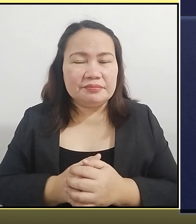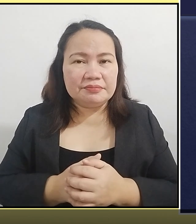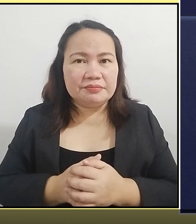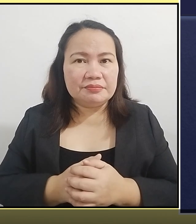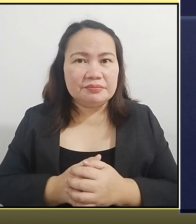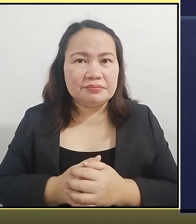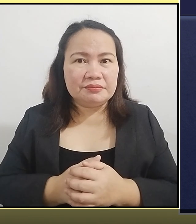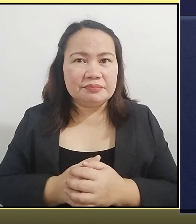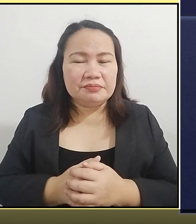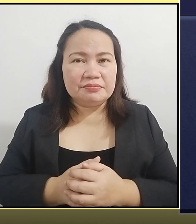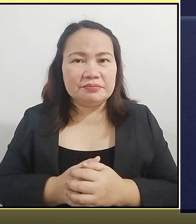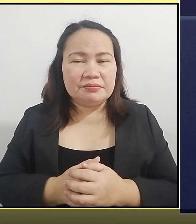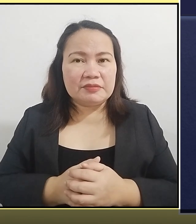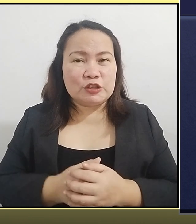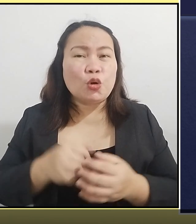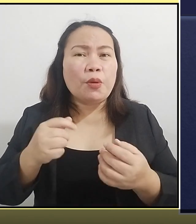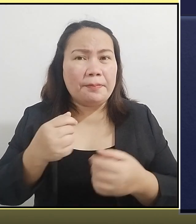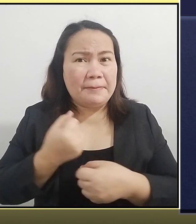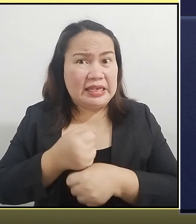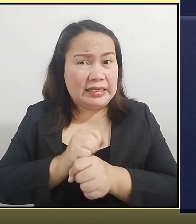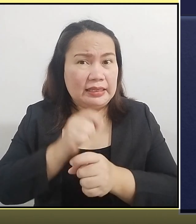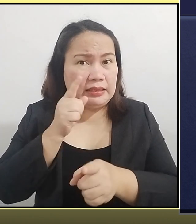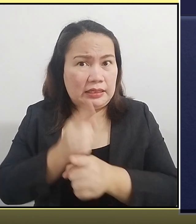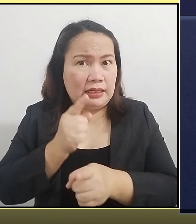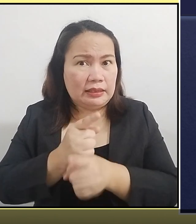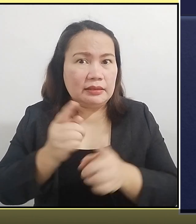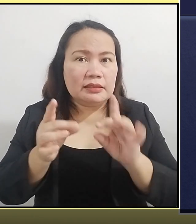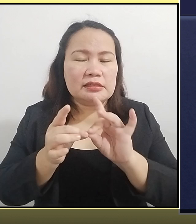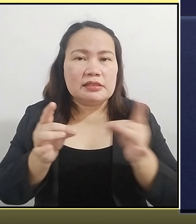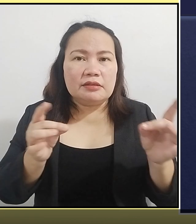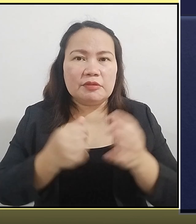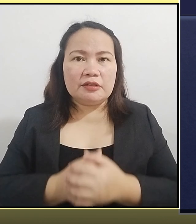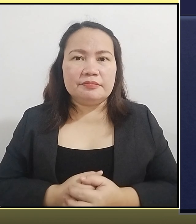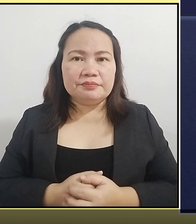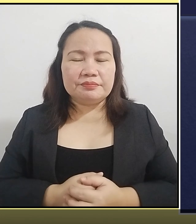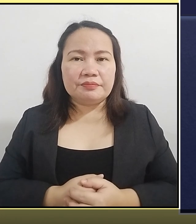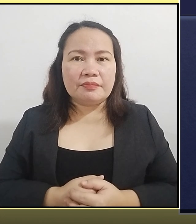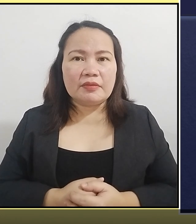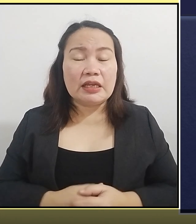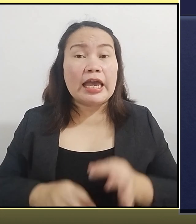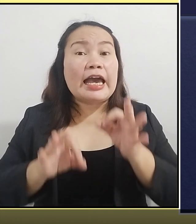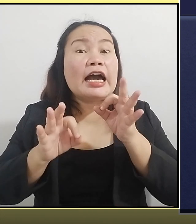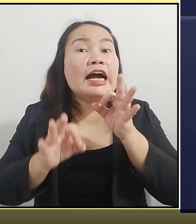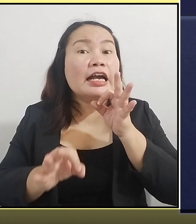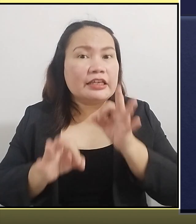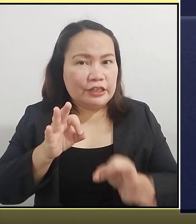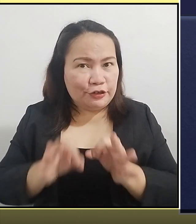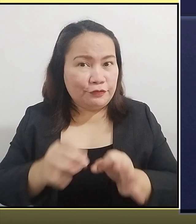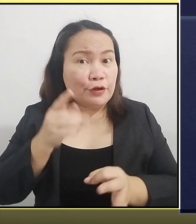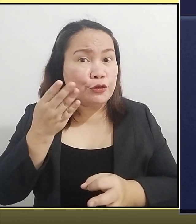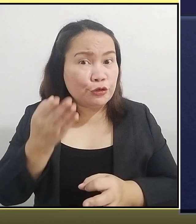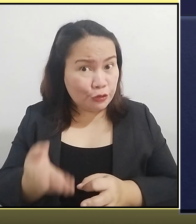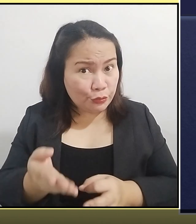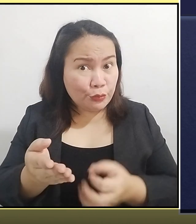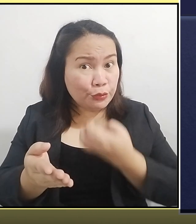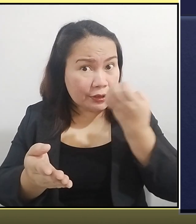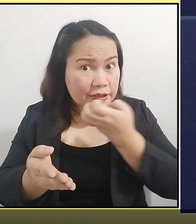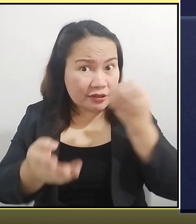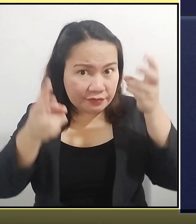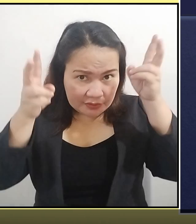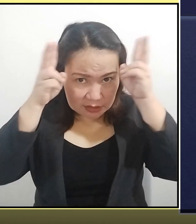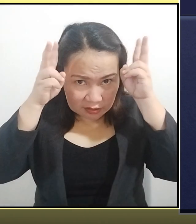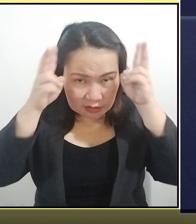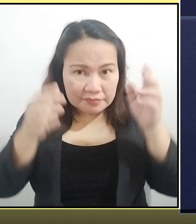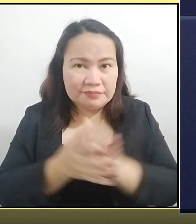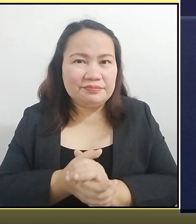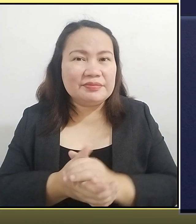then makes you grow healthy, so aayusin natin siya. Okay? So, If you eat vegetables,